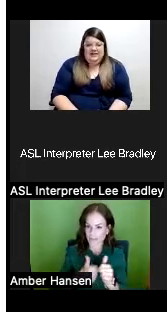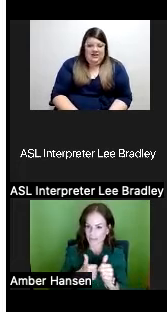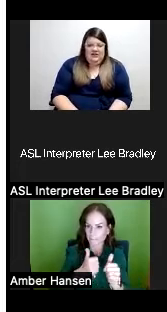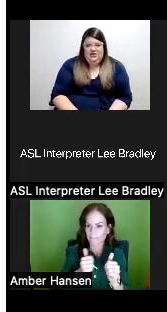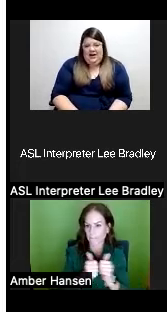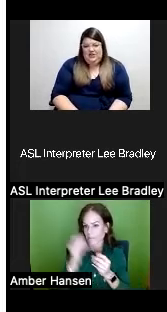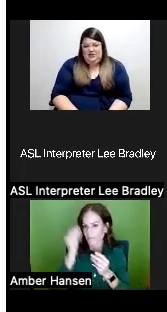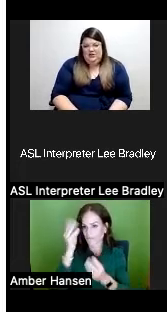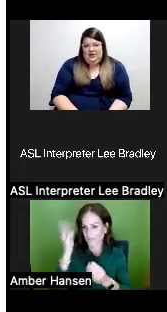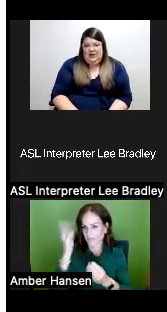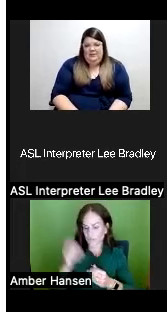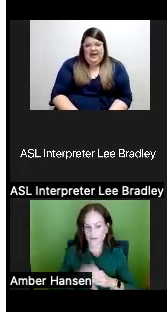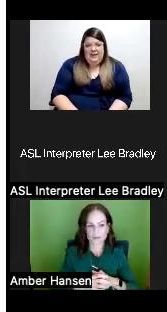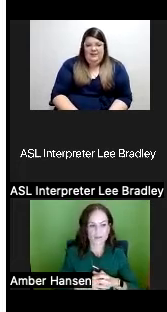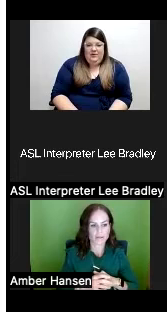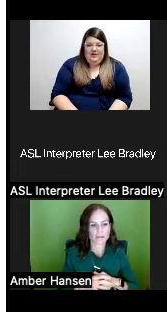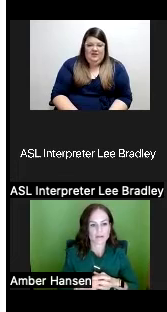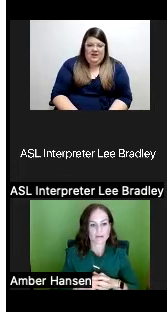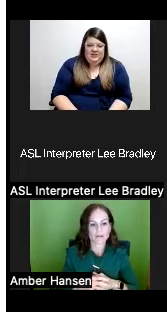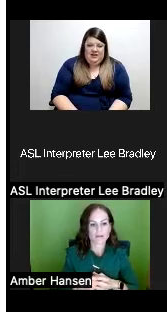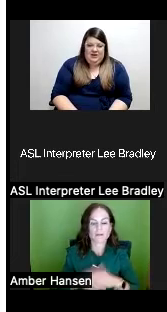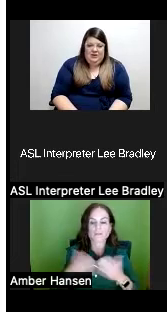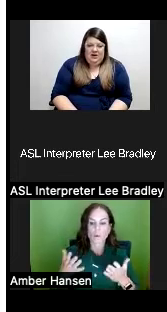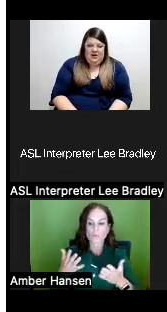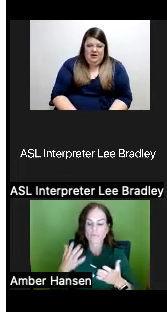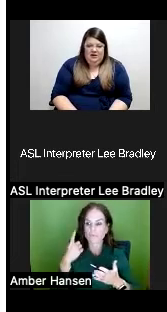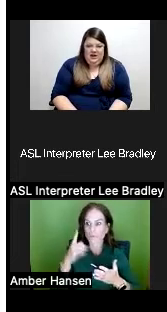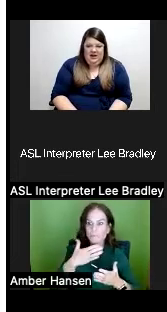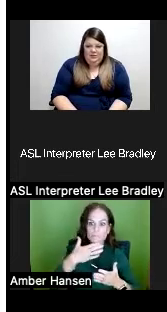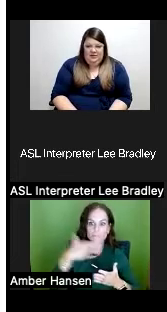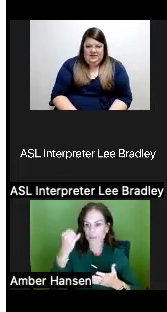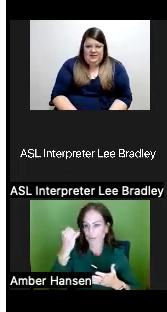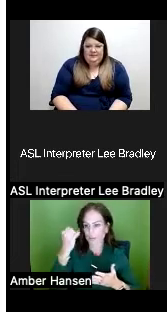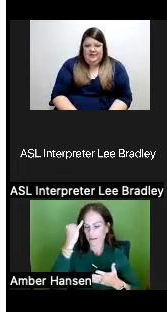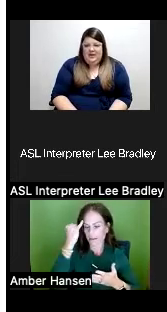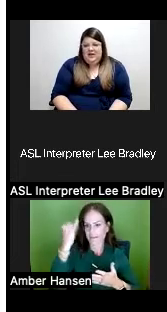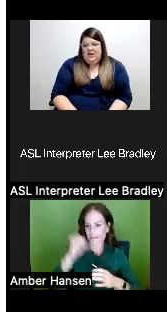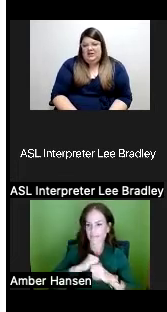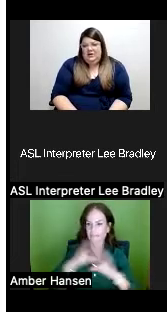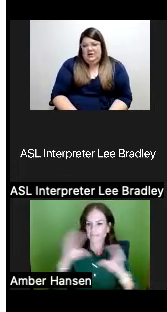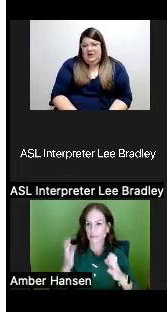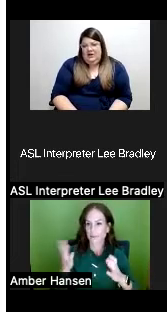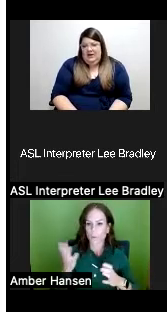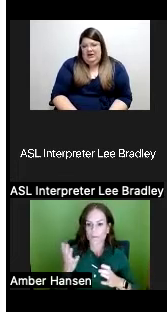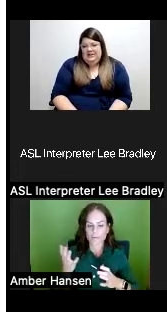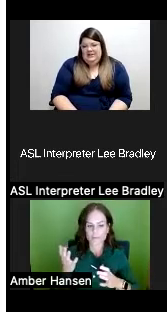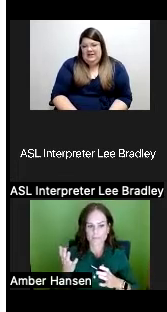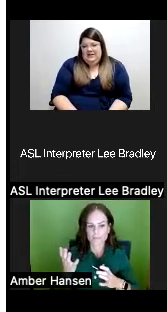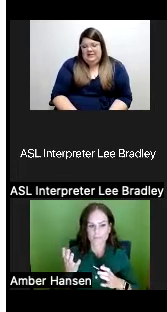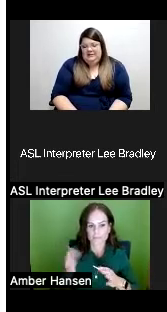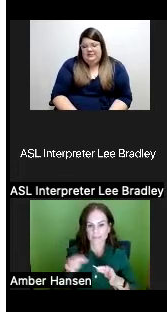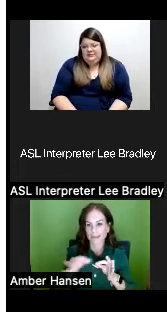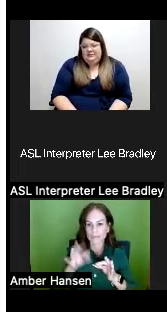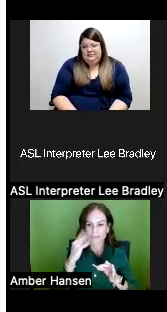and intellectually are trying to make up for the information that you are not privy to. So a better